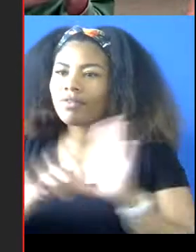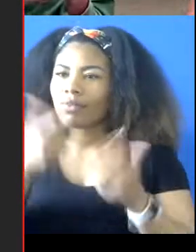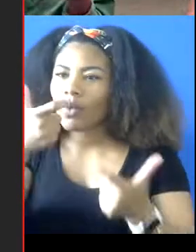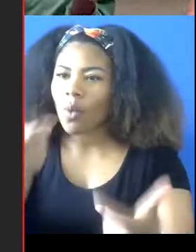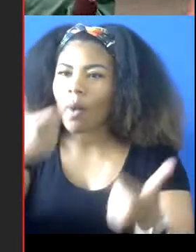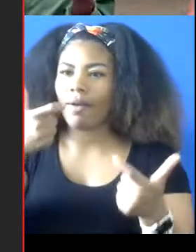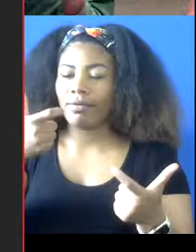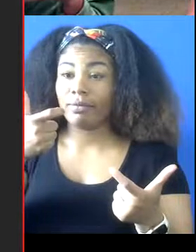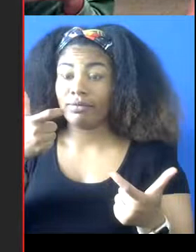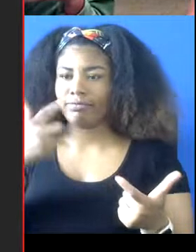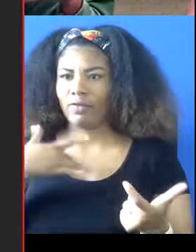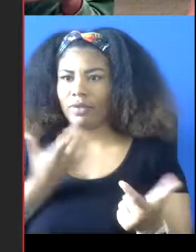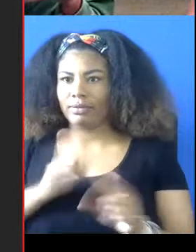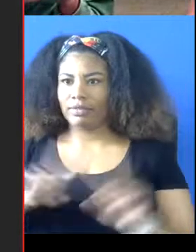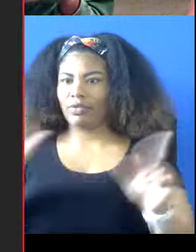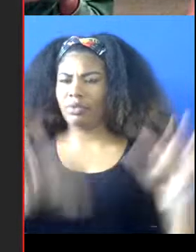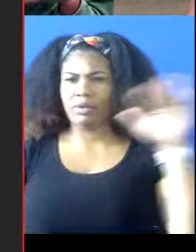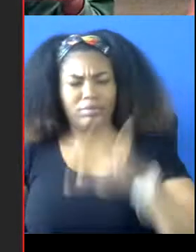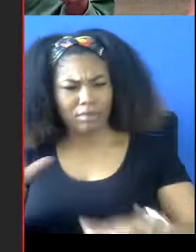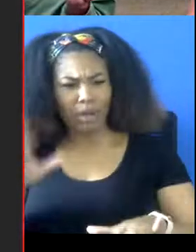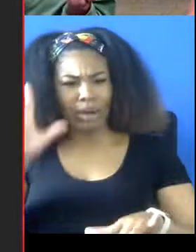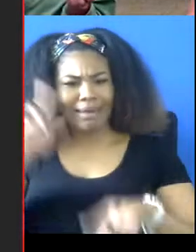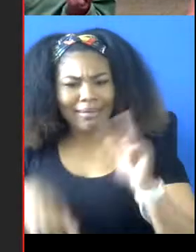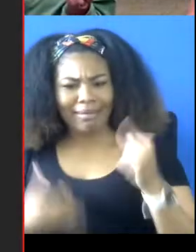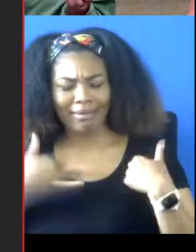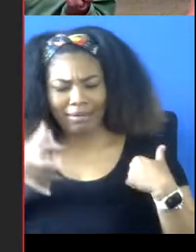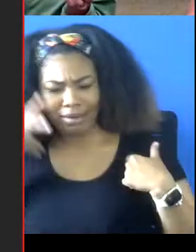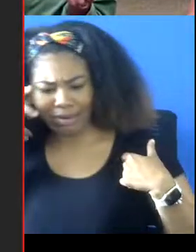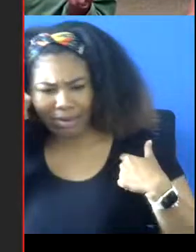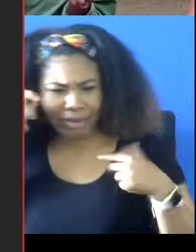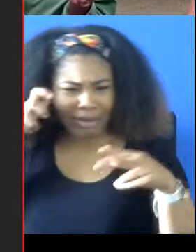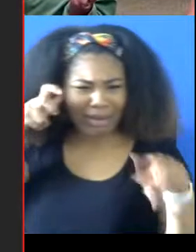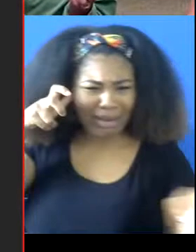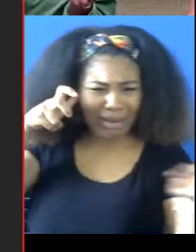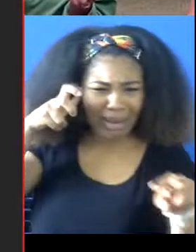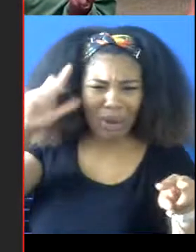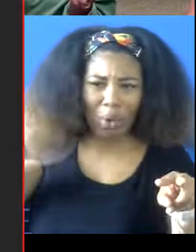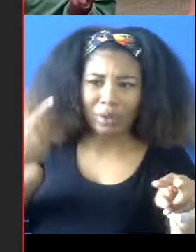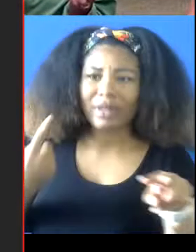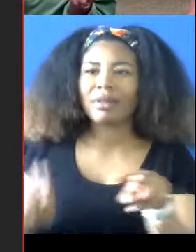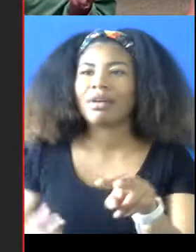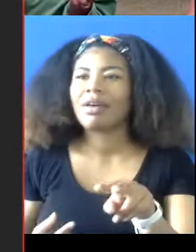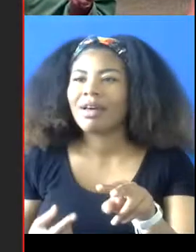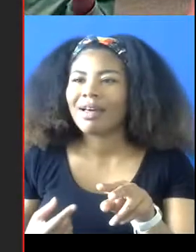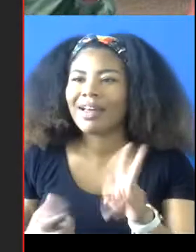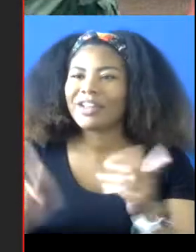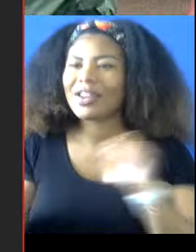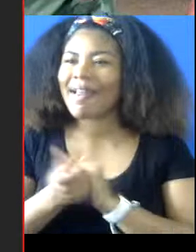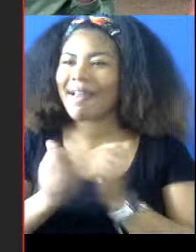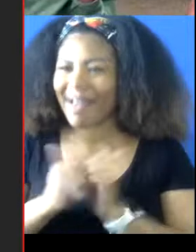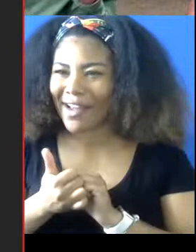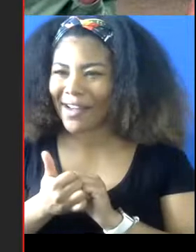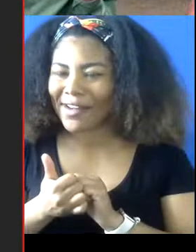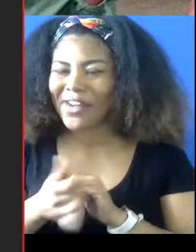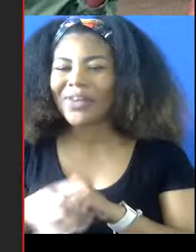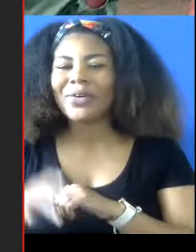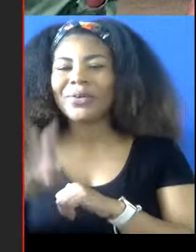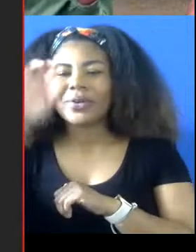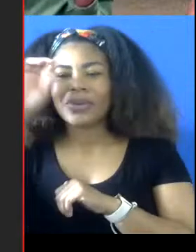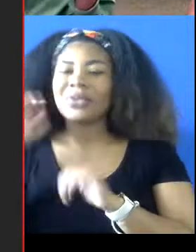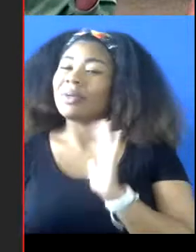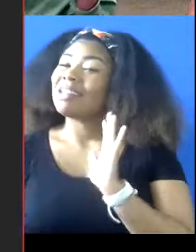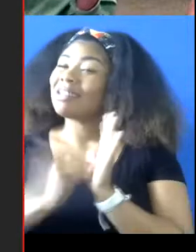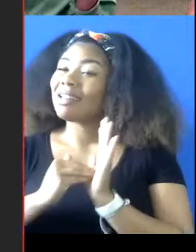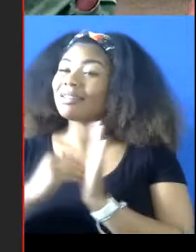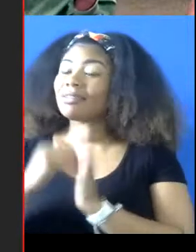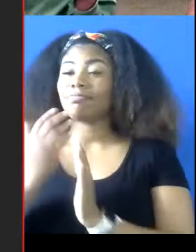so, yeah, so maybe that was a plan as well, but that you're exactly right, that when you design